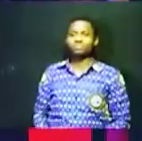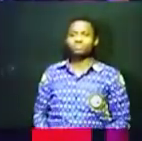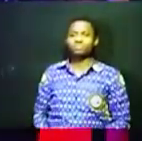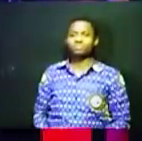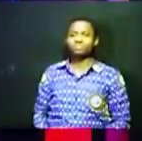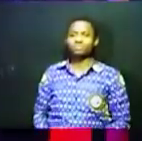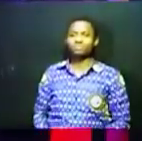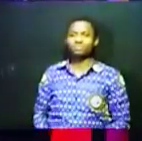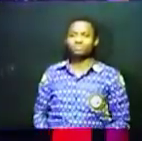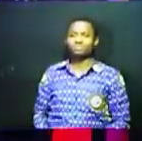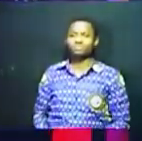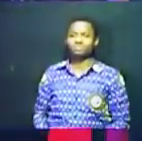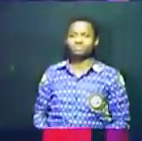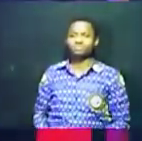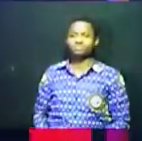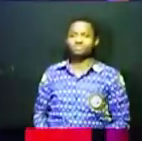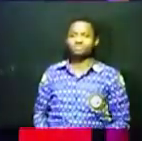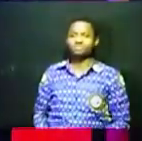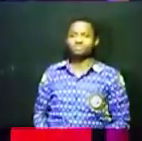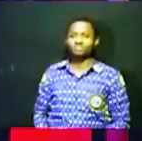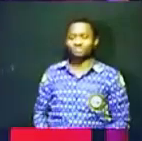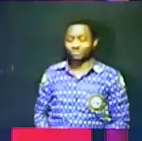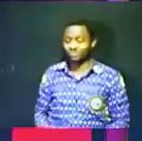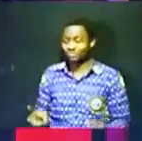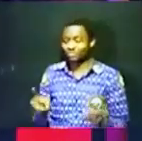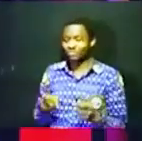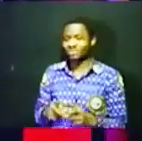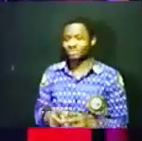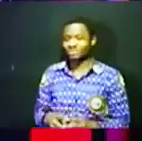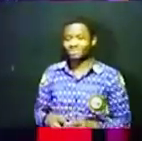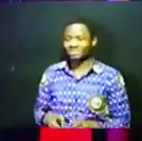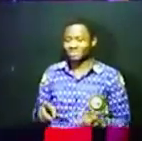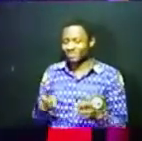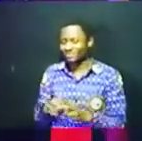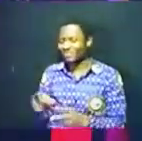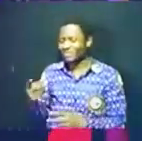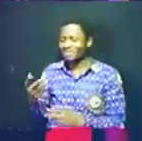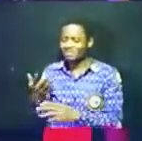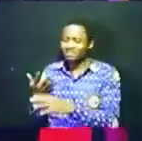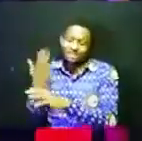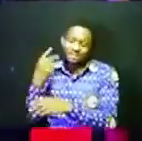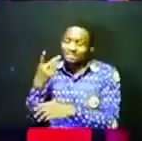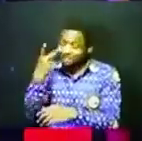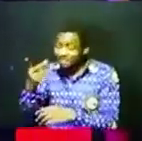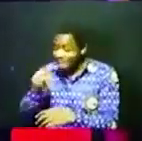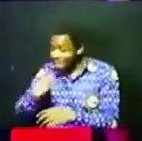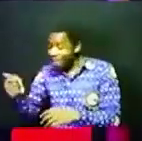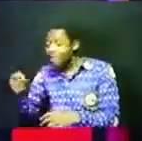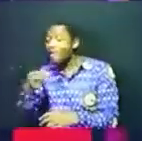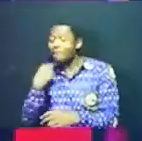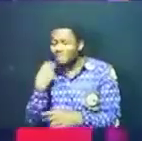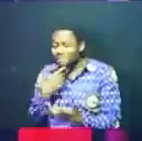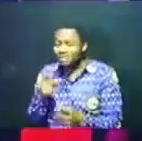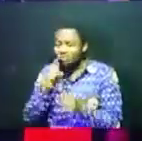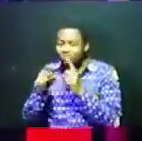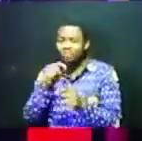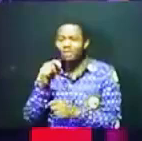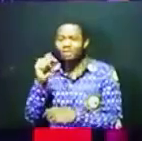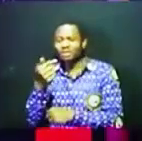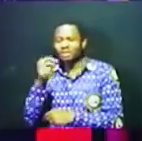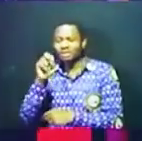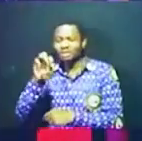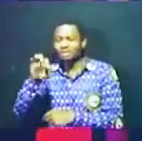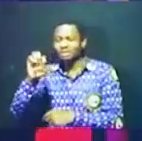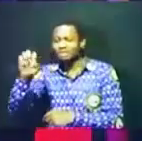saw one pastor who was also doing like I used to do as a head of church. I mean, just these things, have them at